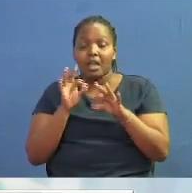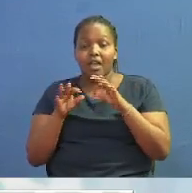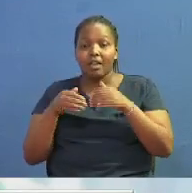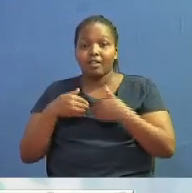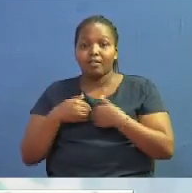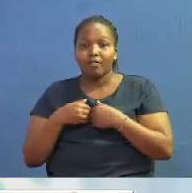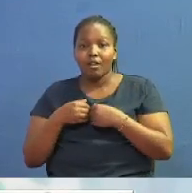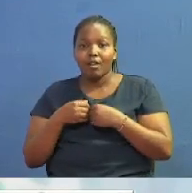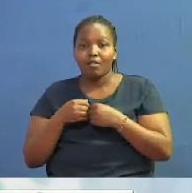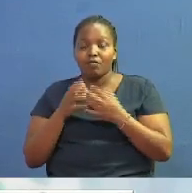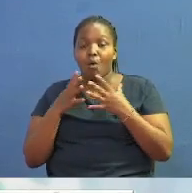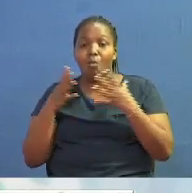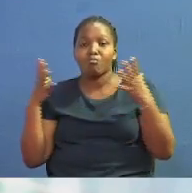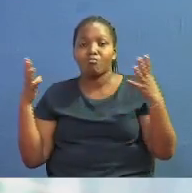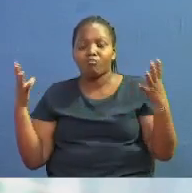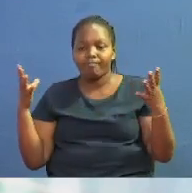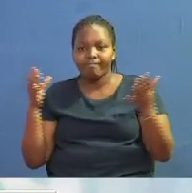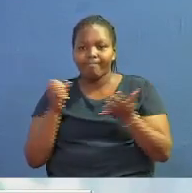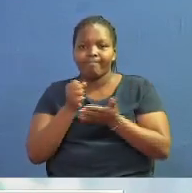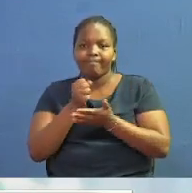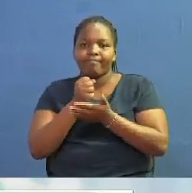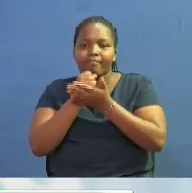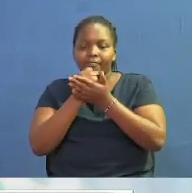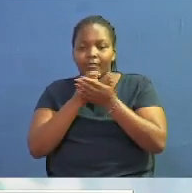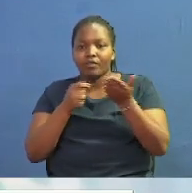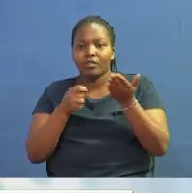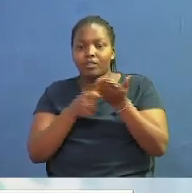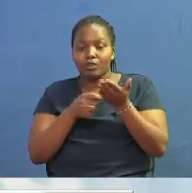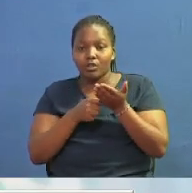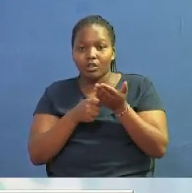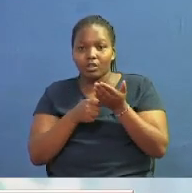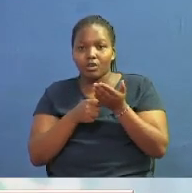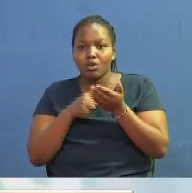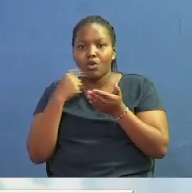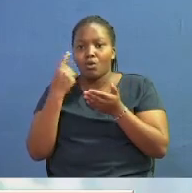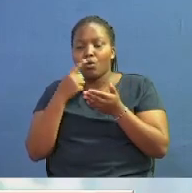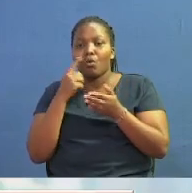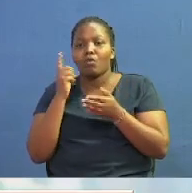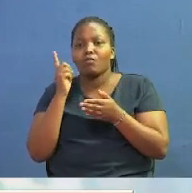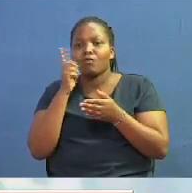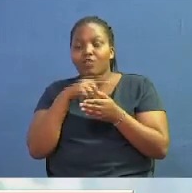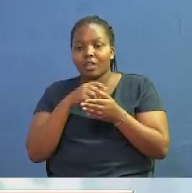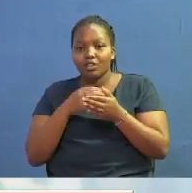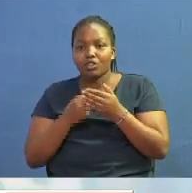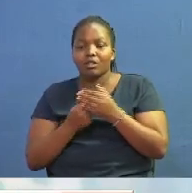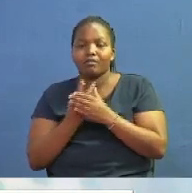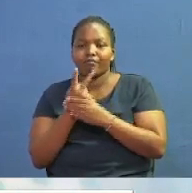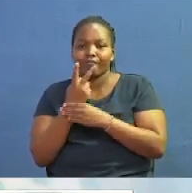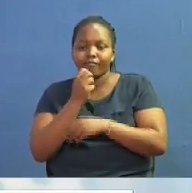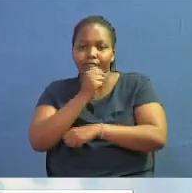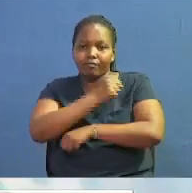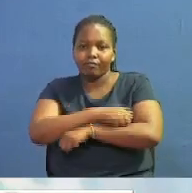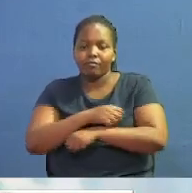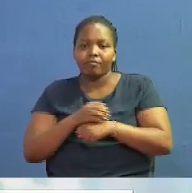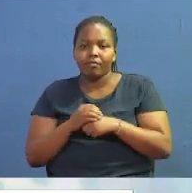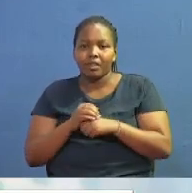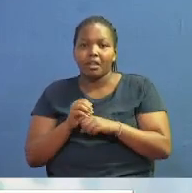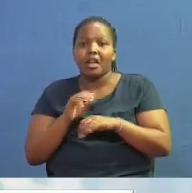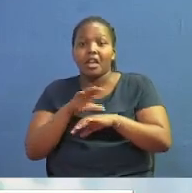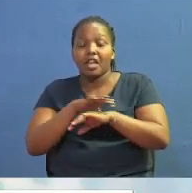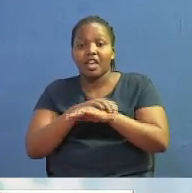technologies for learners who have completed secondary education, and they can access technical skills by